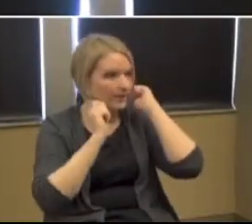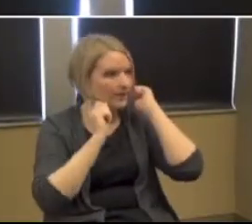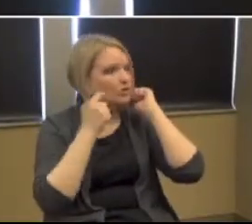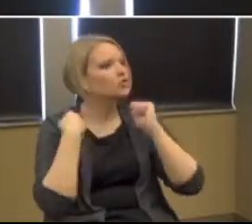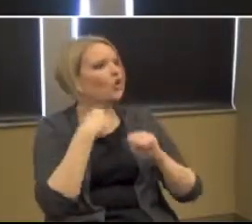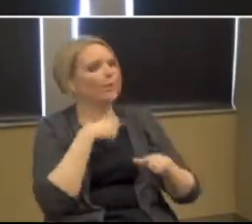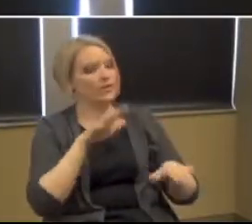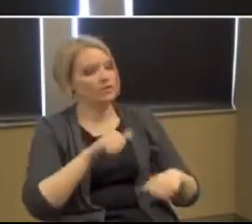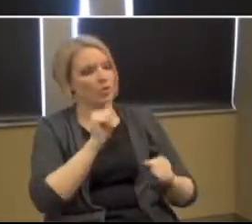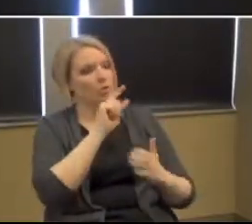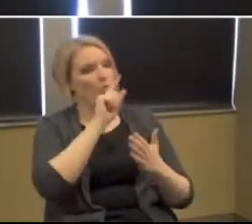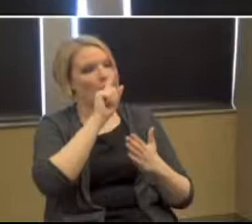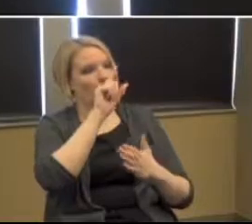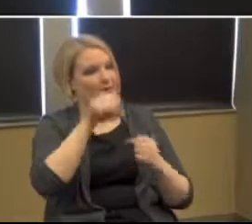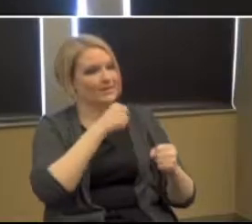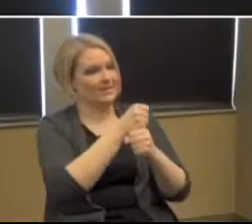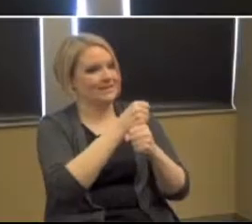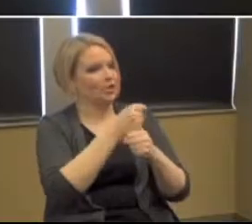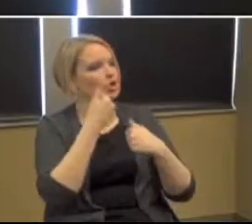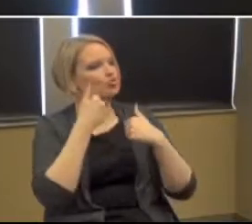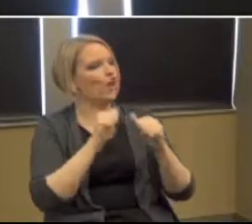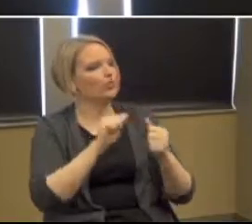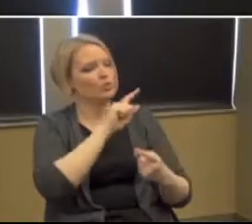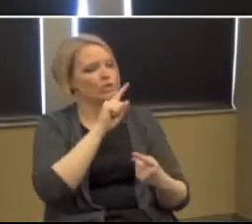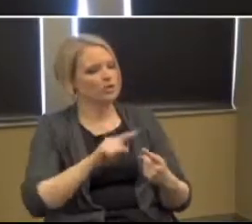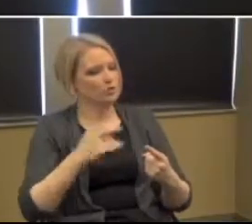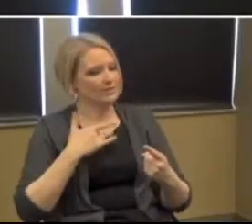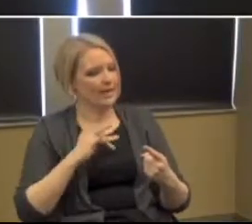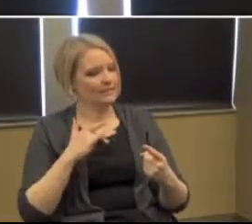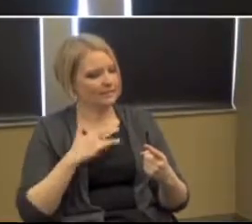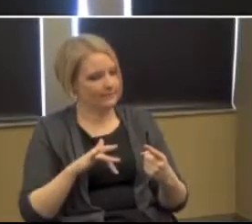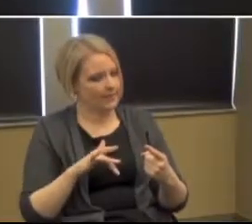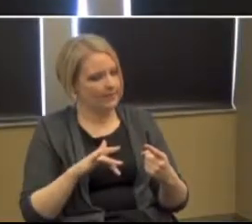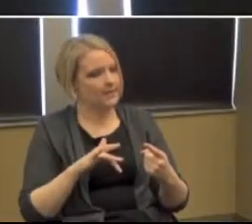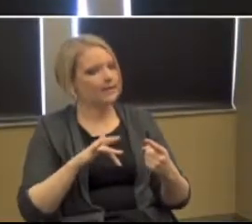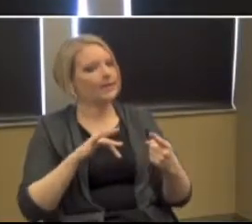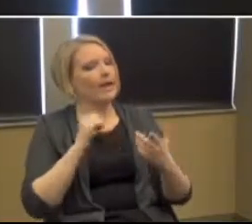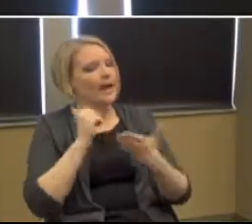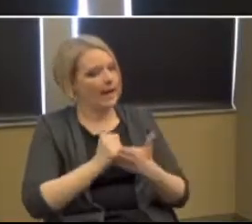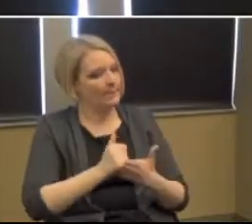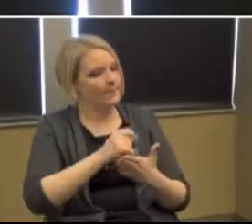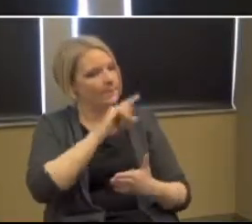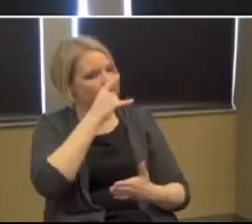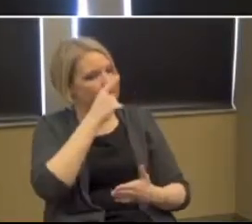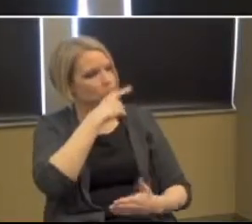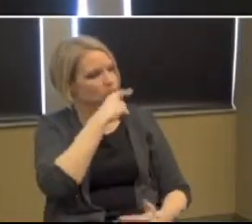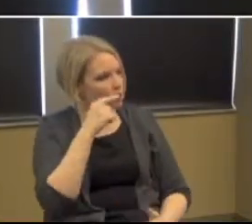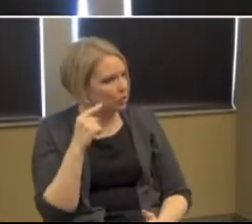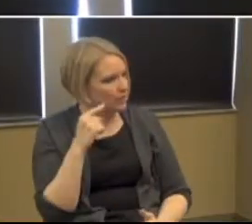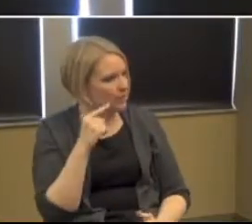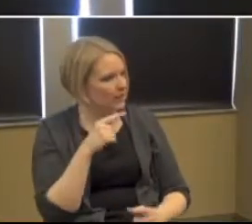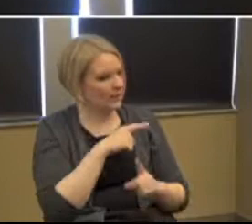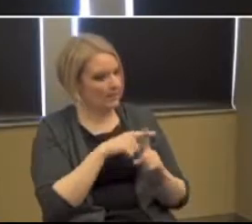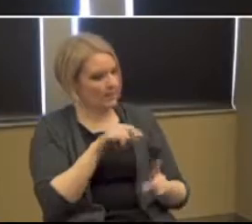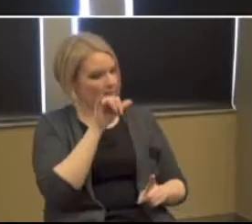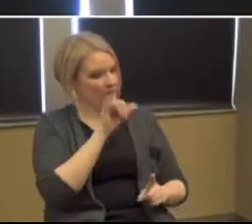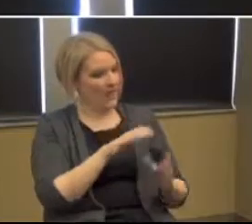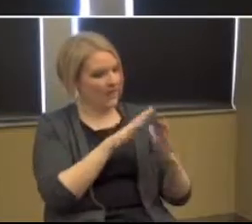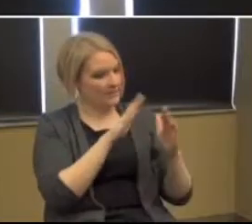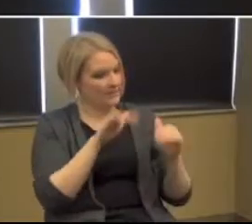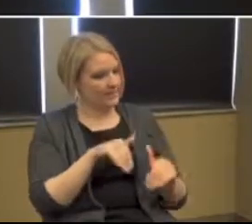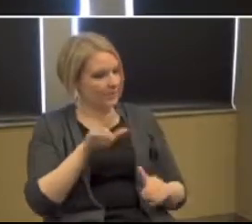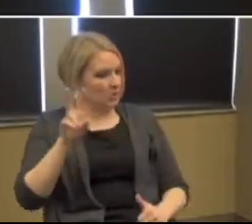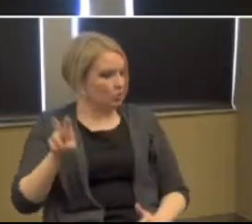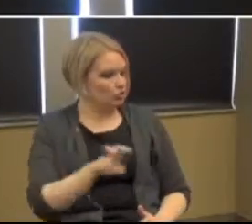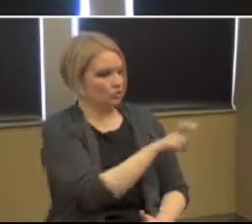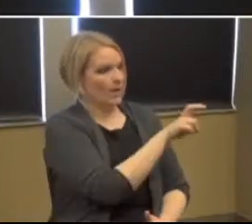entire year desensitizing and getting kiddos ready to brush their teeth. But then we transfer that same system into the